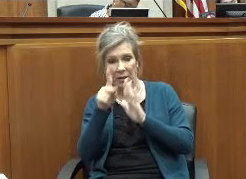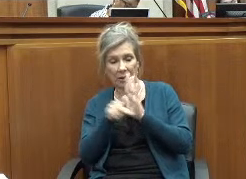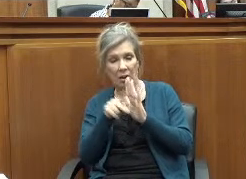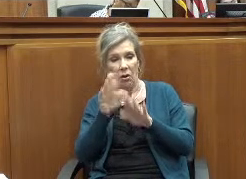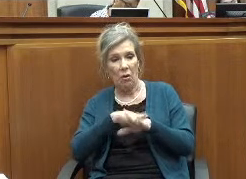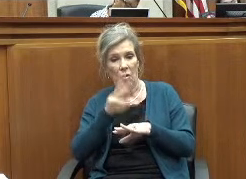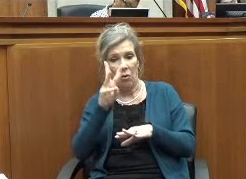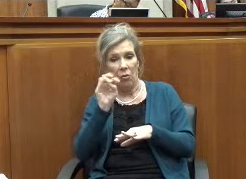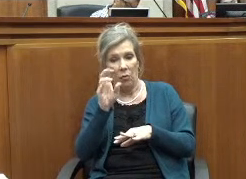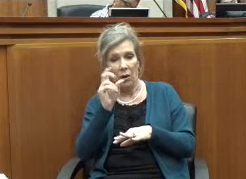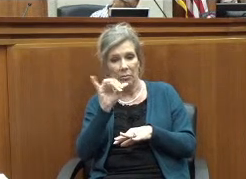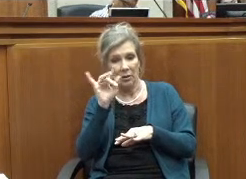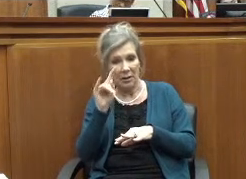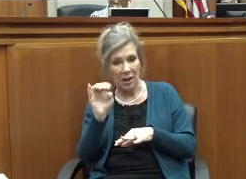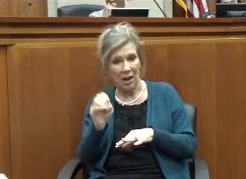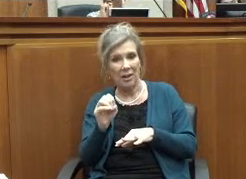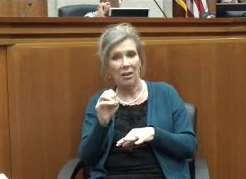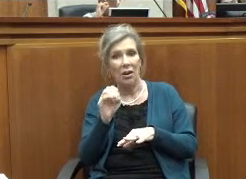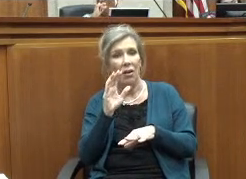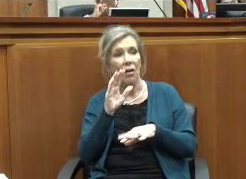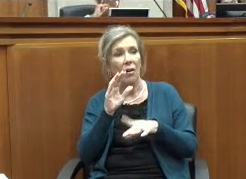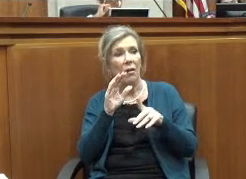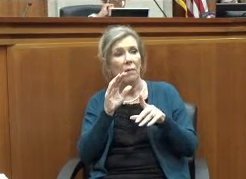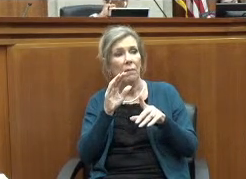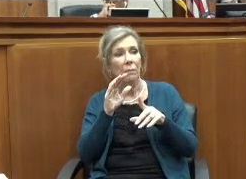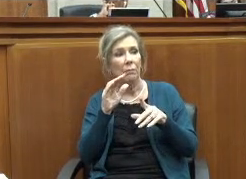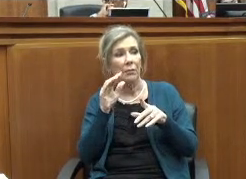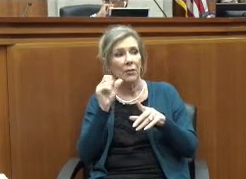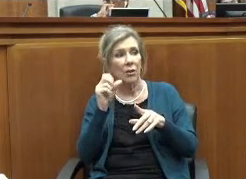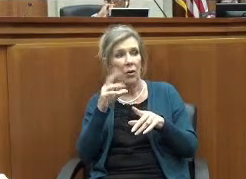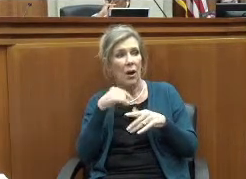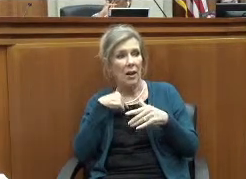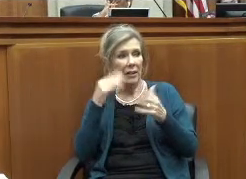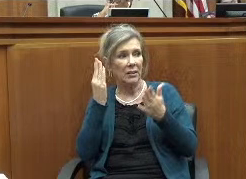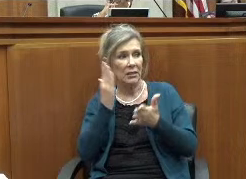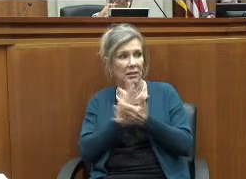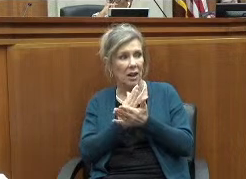quit stroking out, like how you're describing your access to pods?